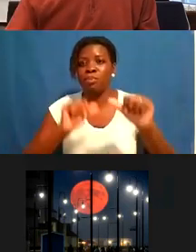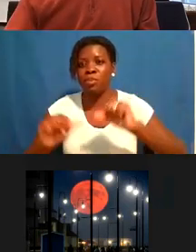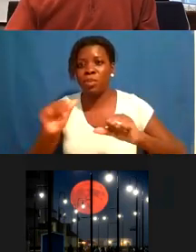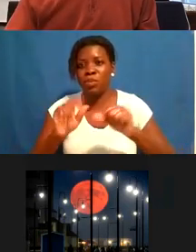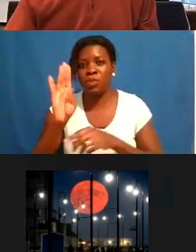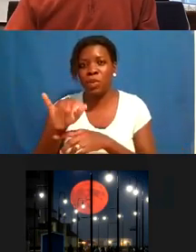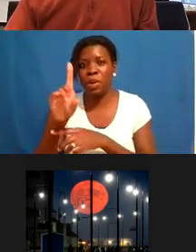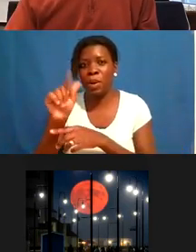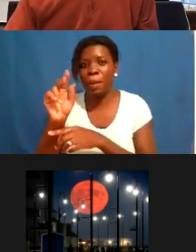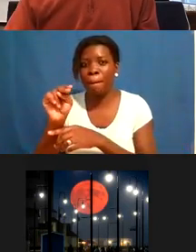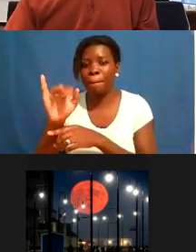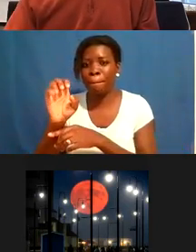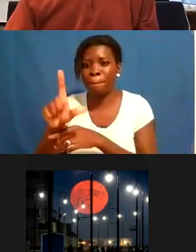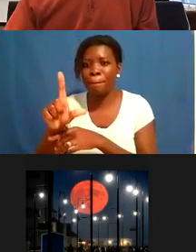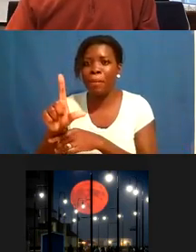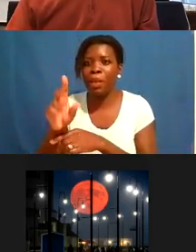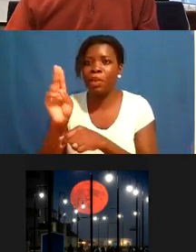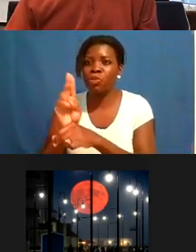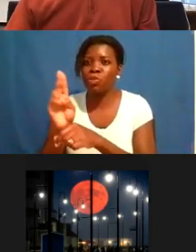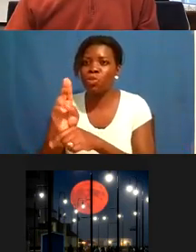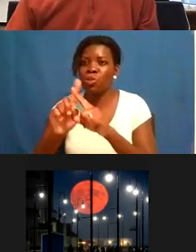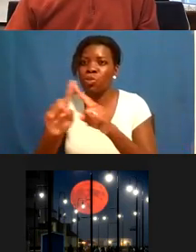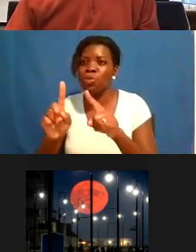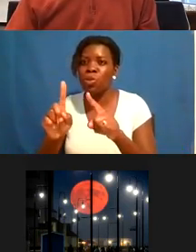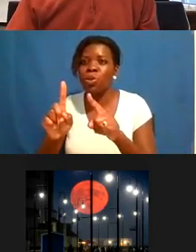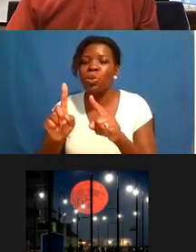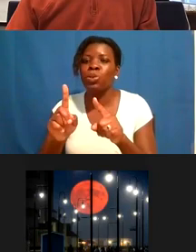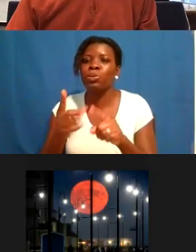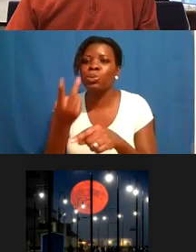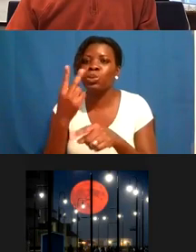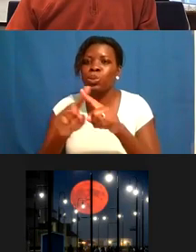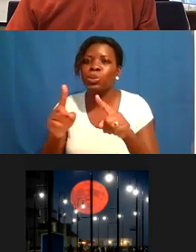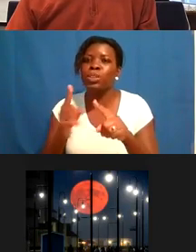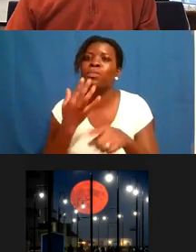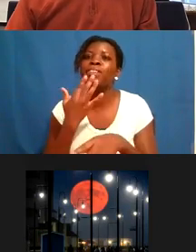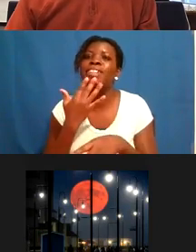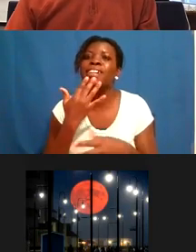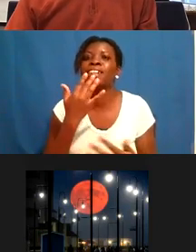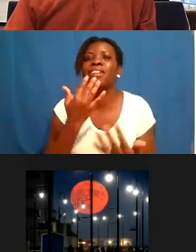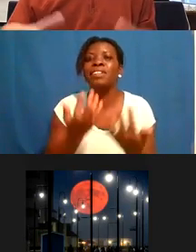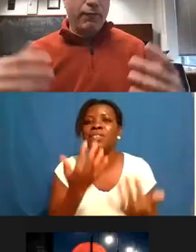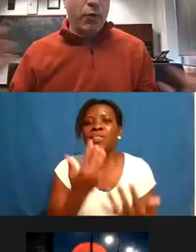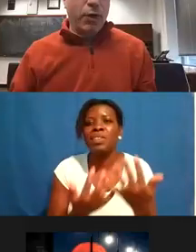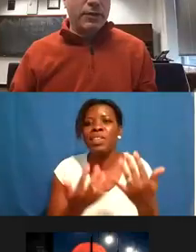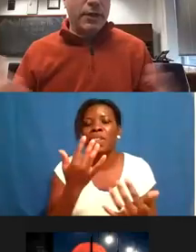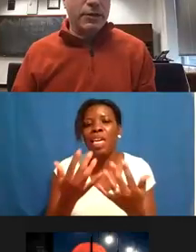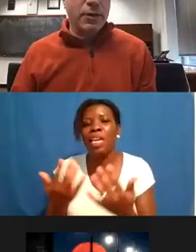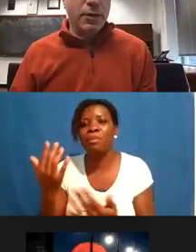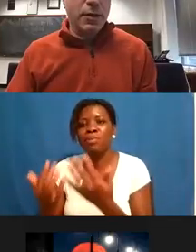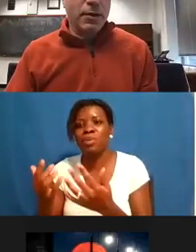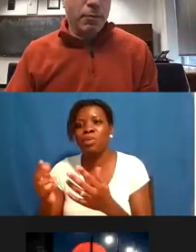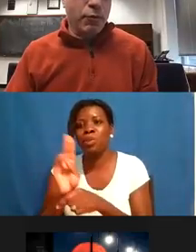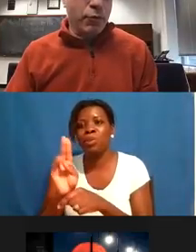by using 2 different molecules, and he puts it on a rotating table, and we're going to create